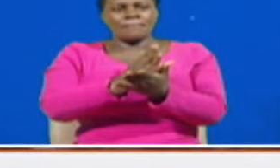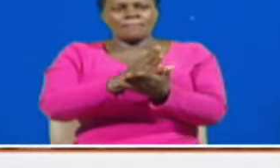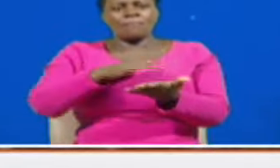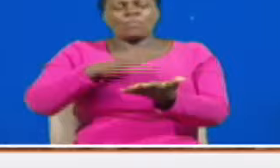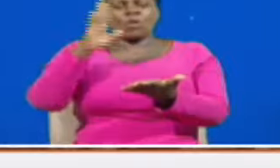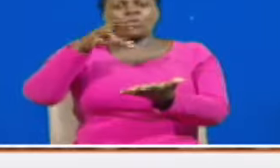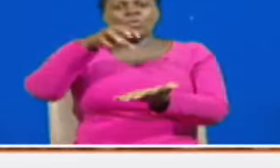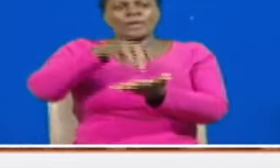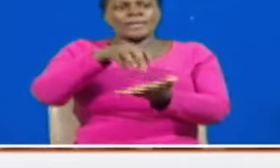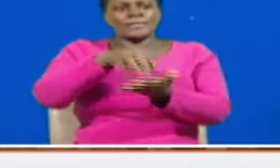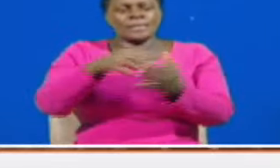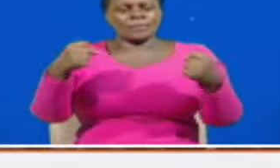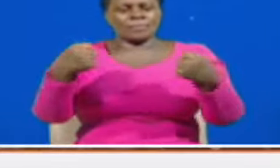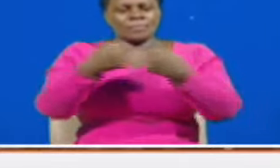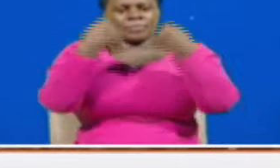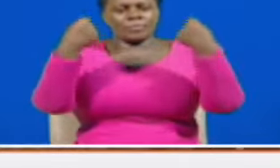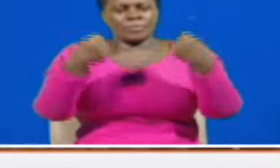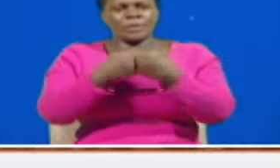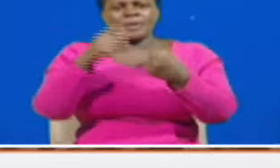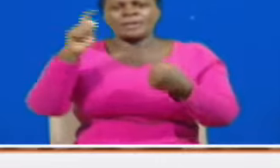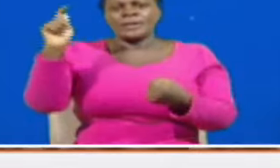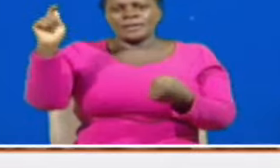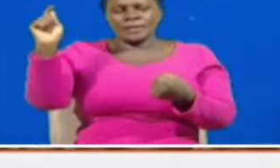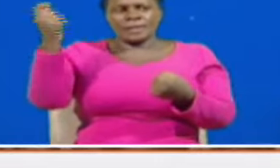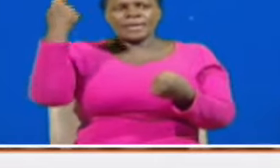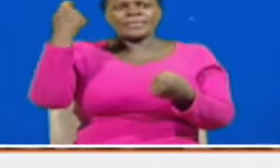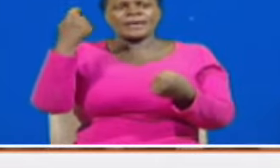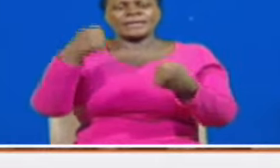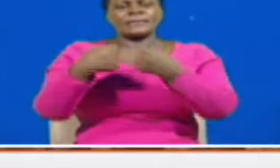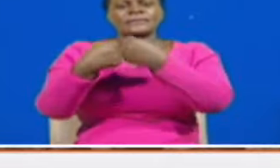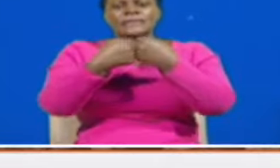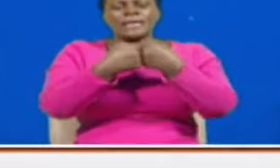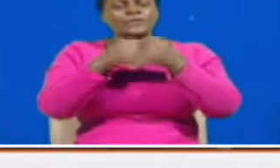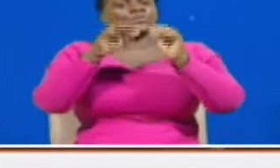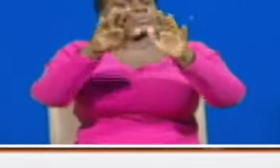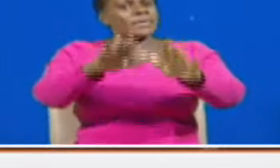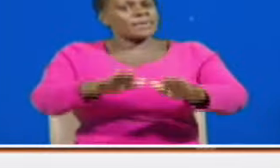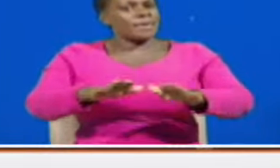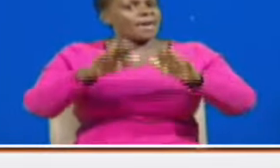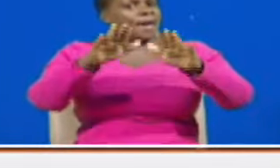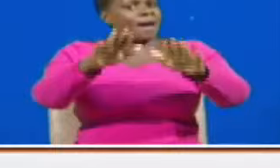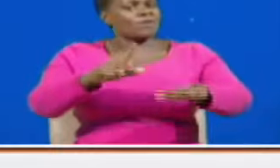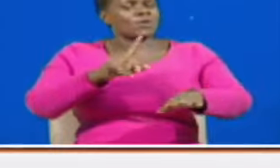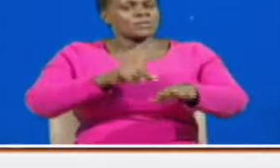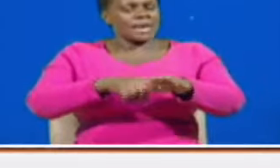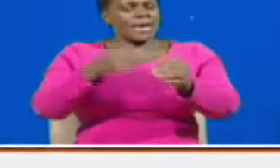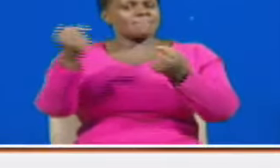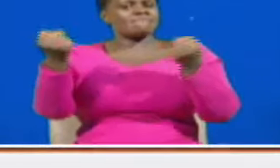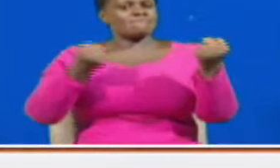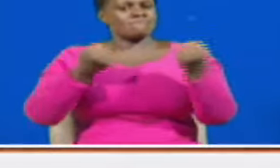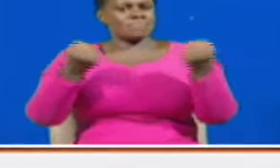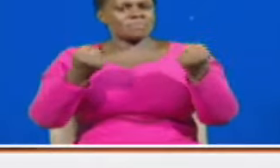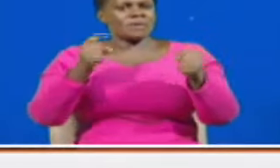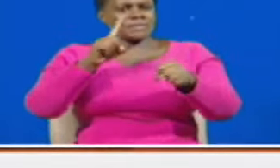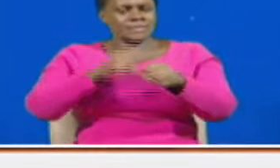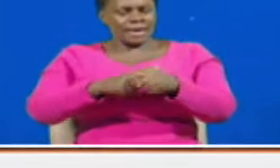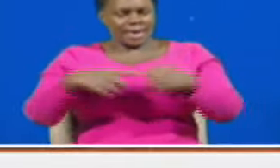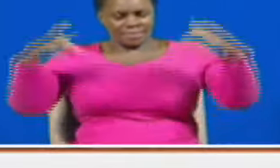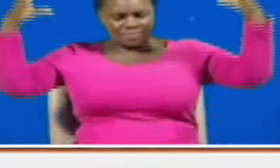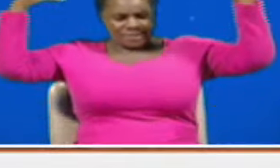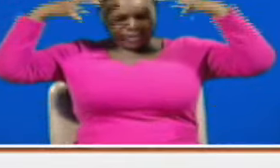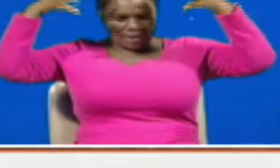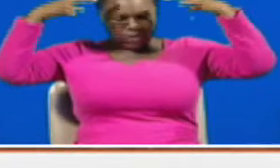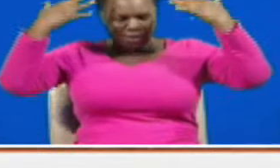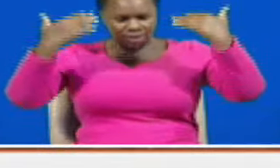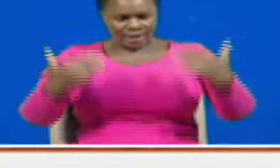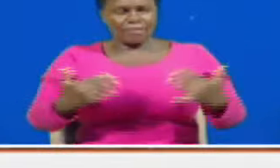rising incidents of road carnage, Kenyans too have been challenged to exercise extra caution while on the roads during this rainy season.